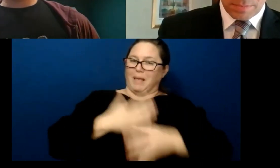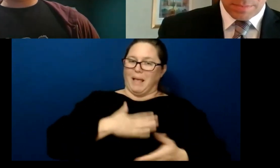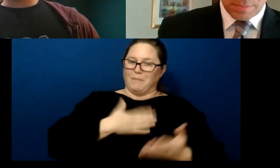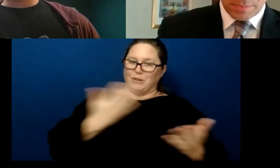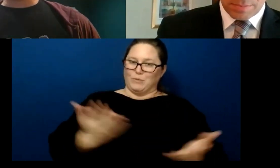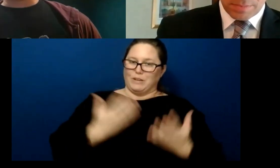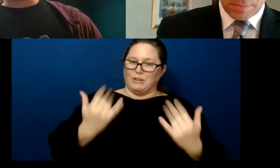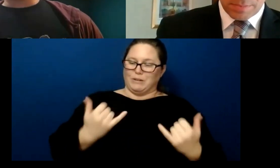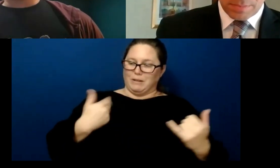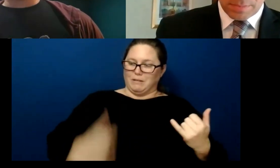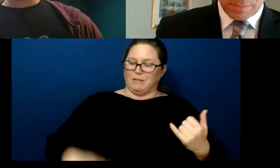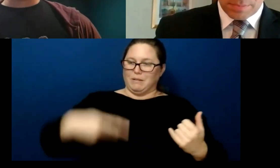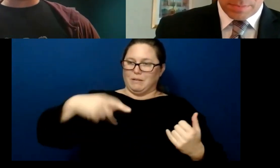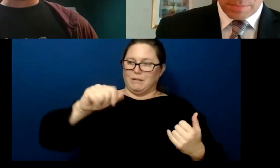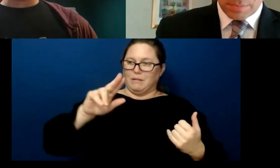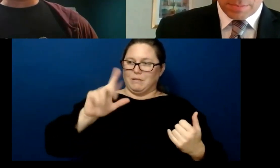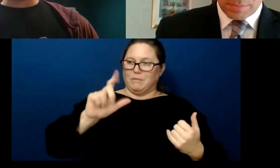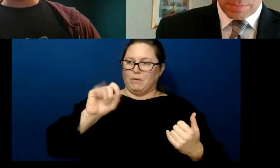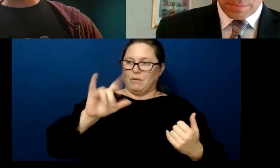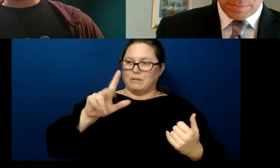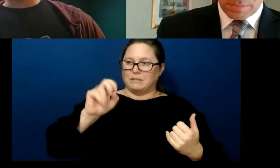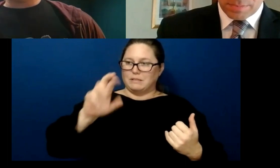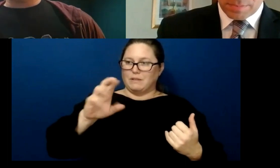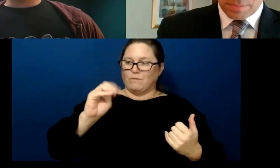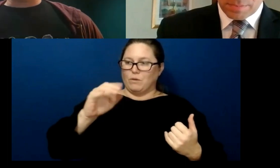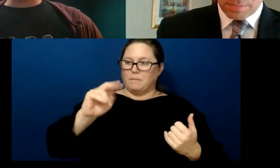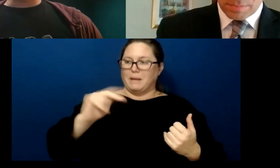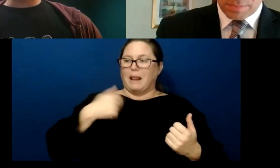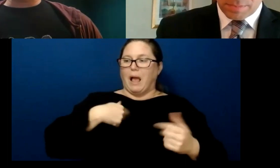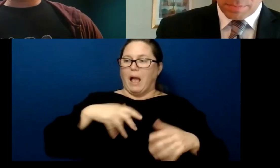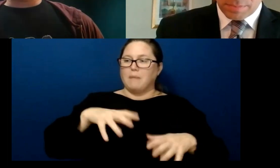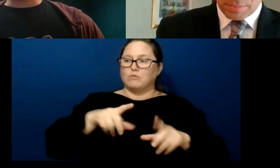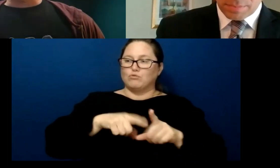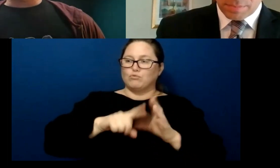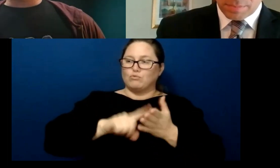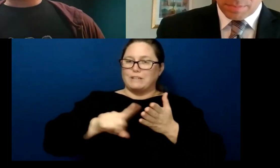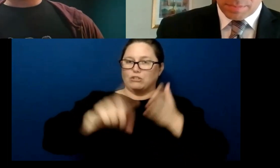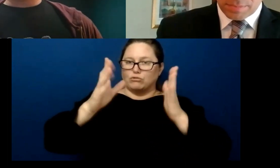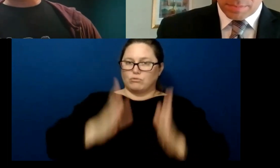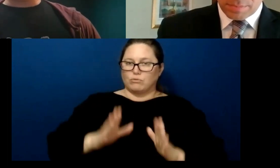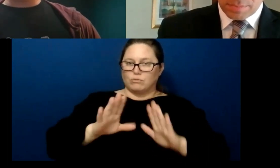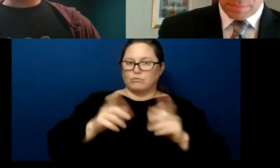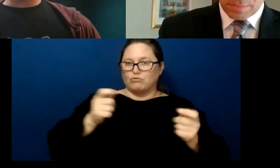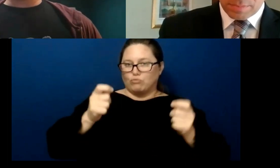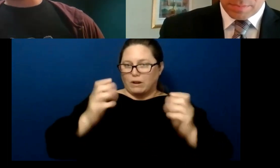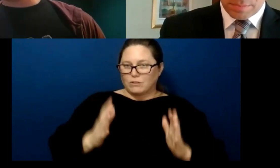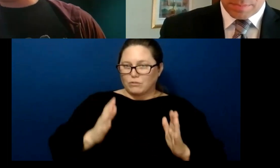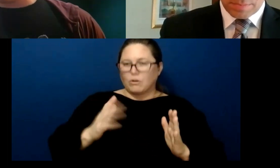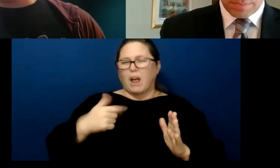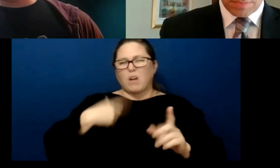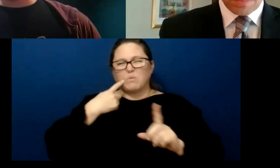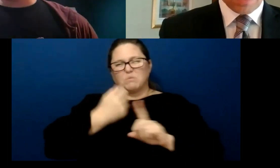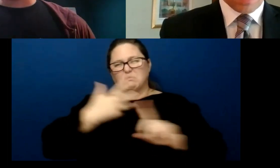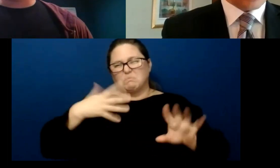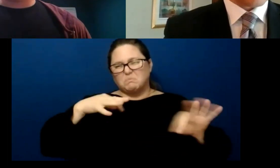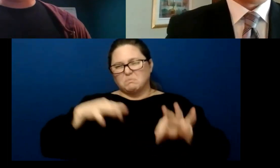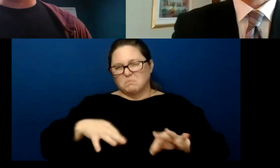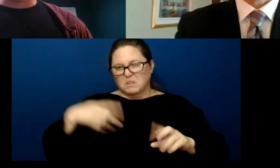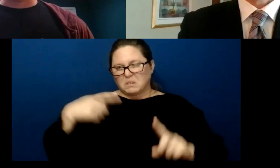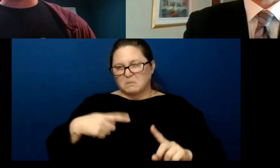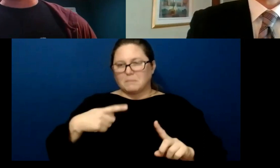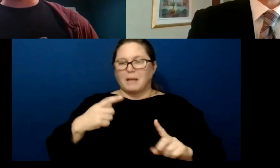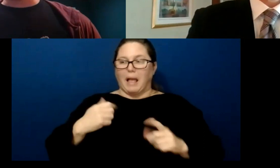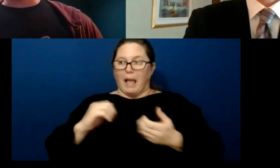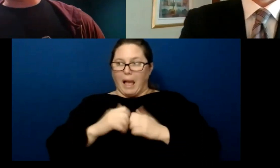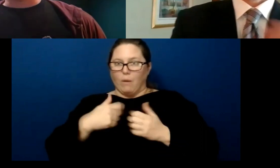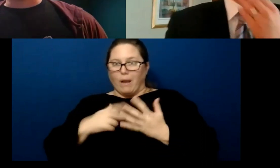Paul Silverman. I'm the research director here at Bethesda. And I'll give a little background on what that means and then how I got to this role